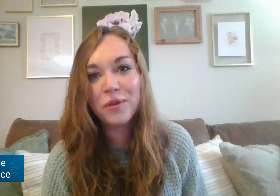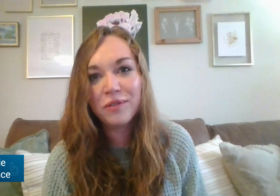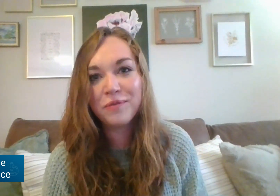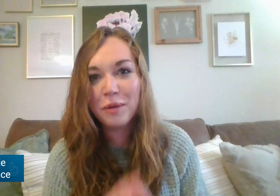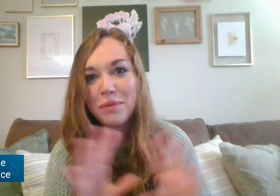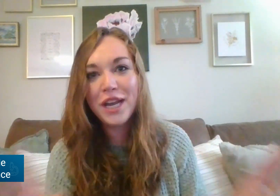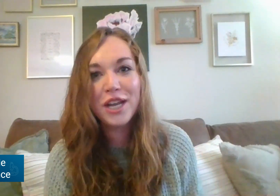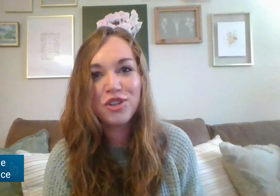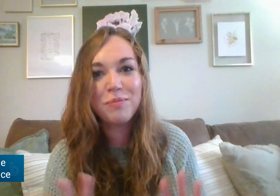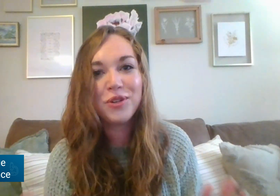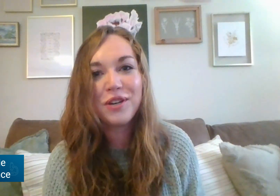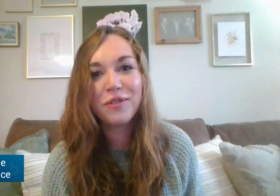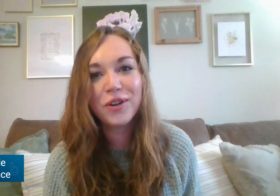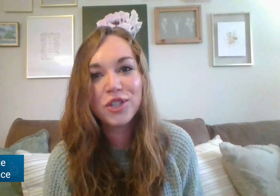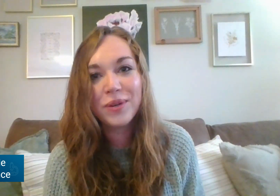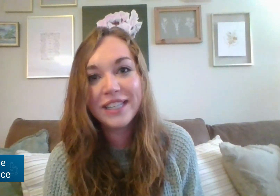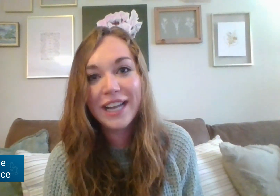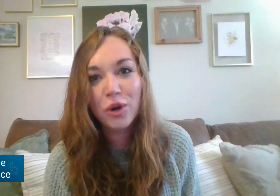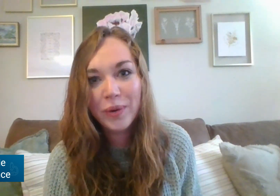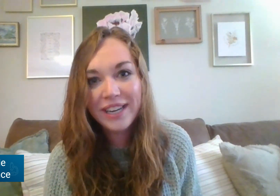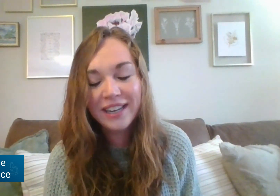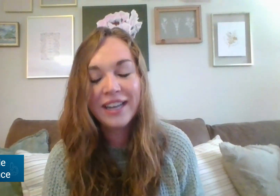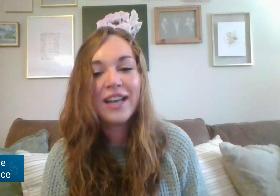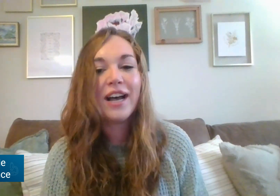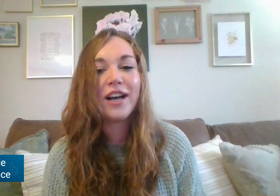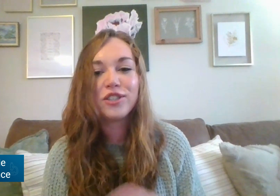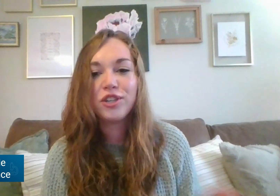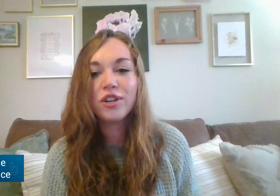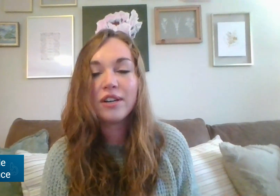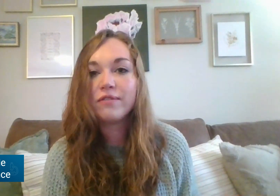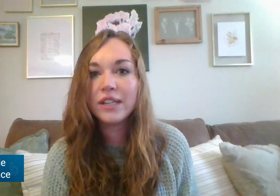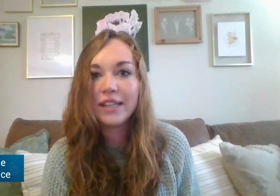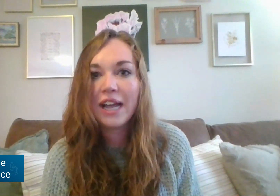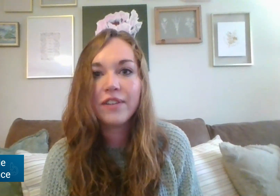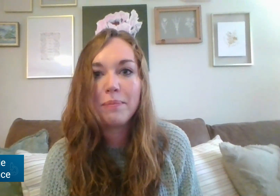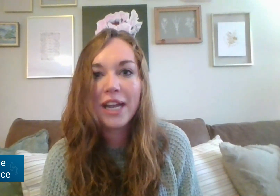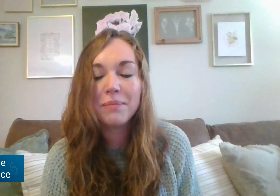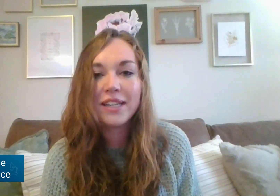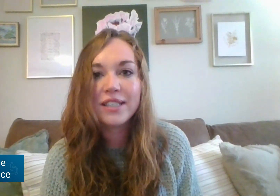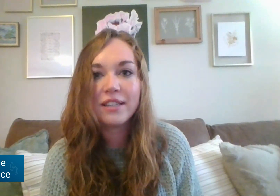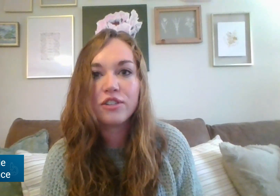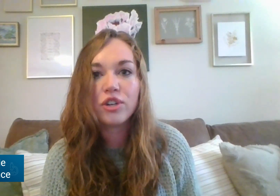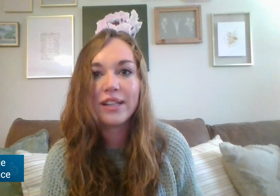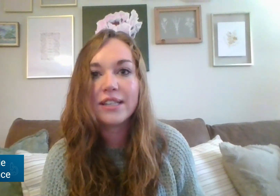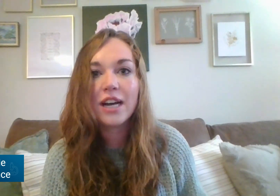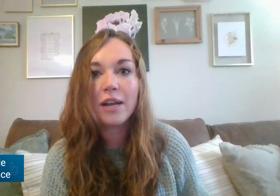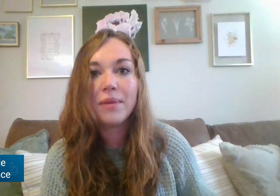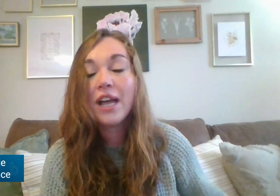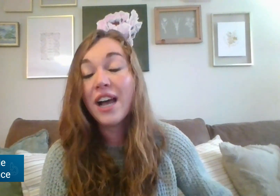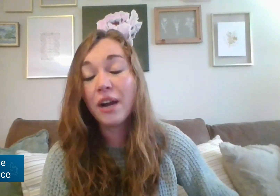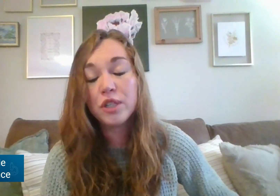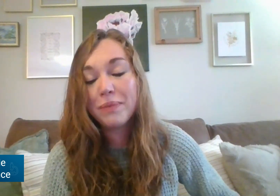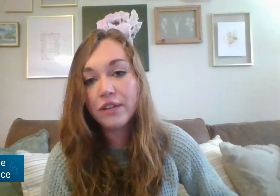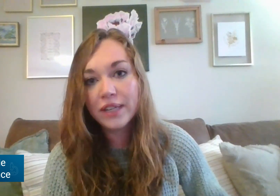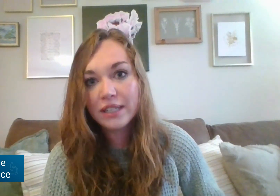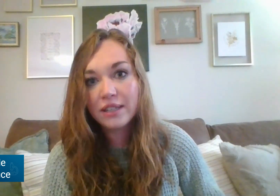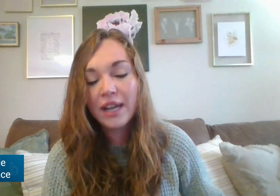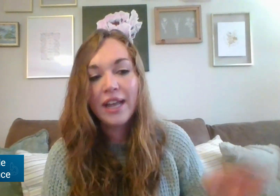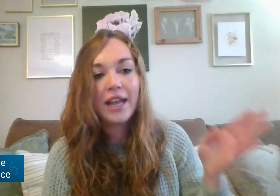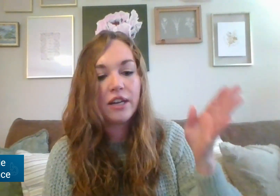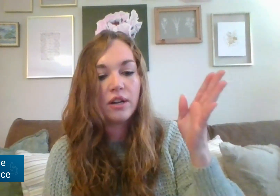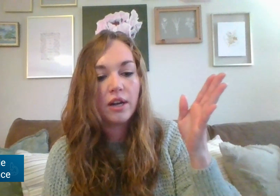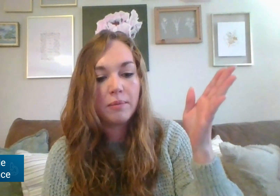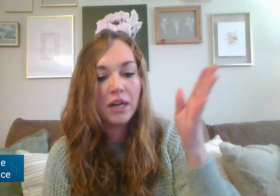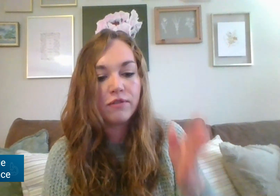pain. The PAH community refers to it as Hell Week. So you're on really heavy pain medicine during that time. I was